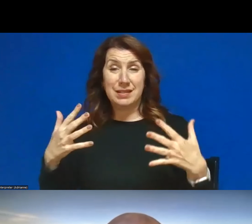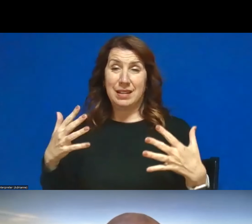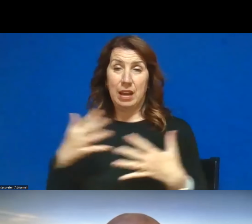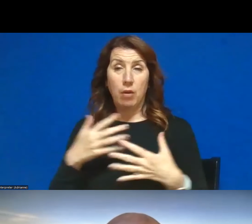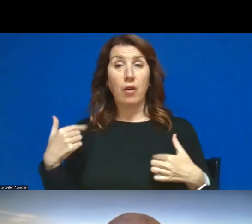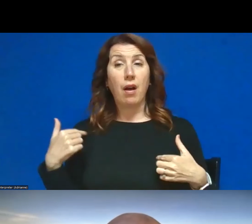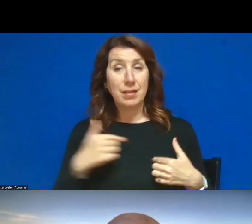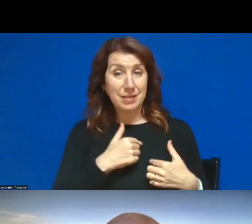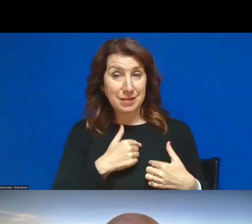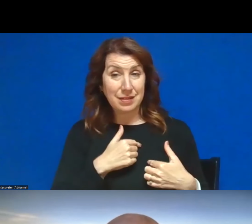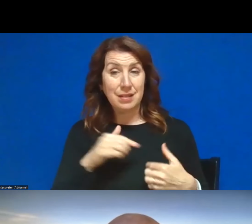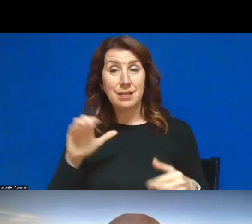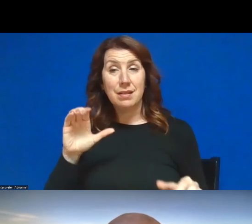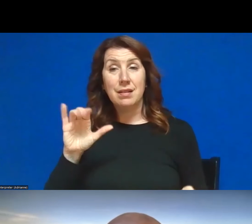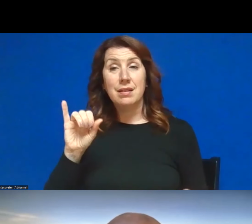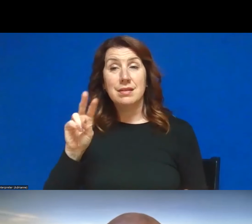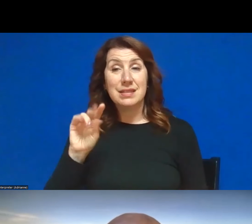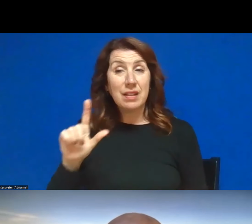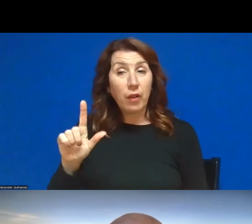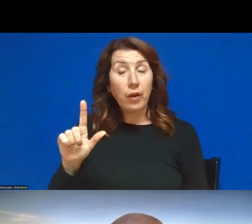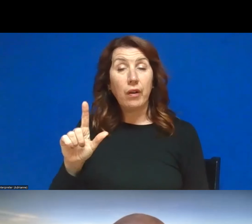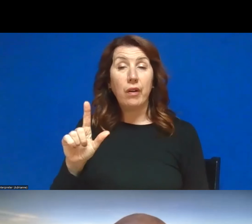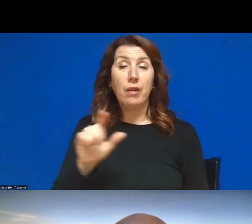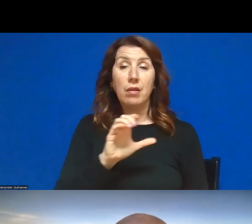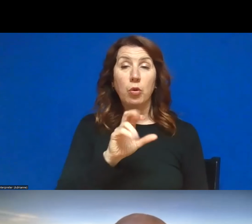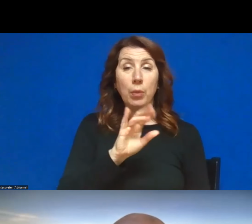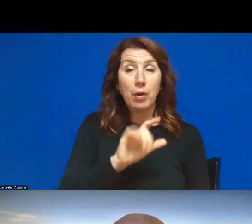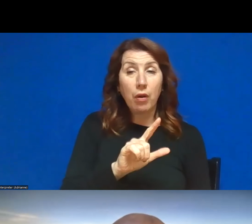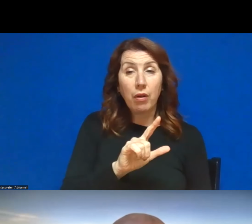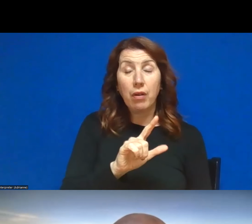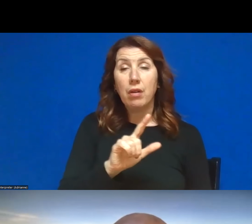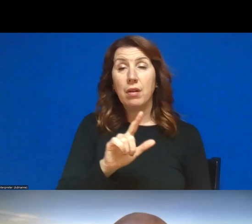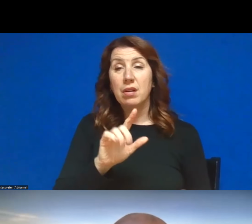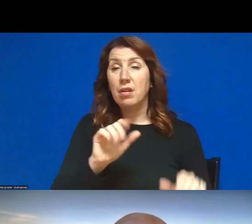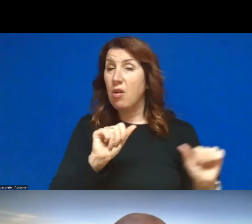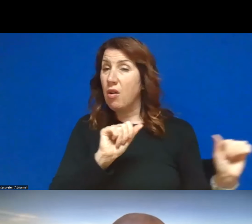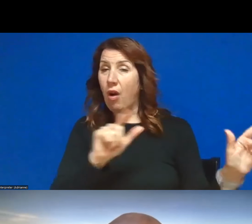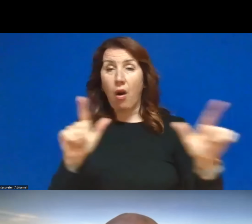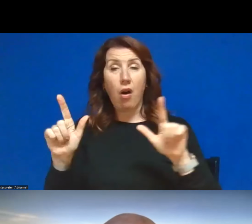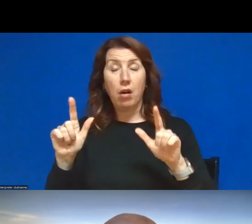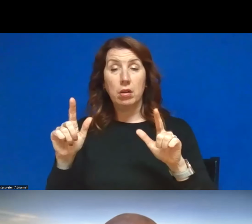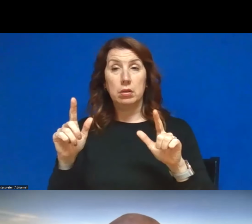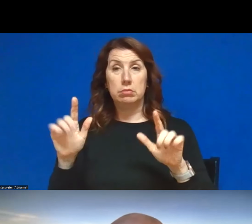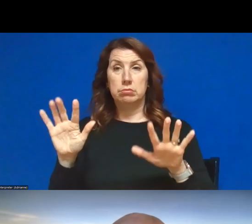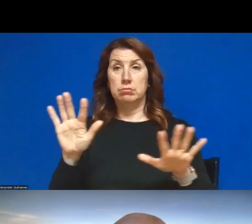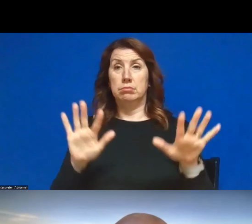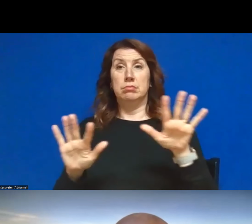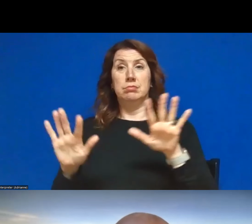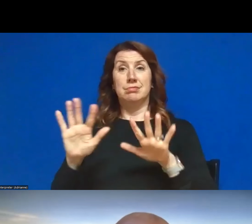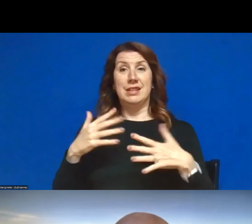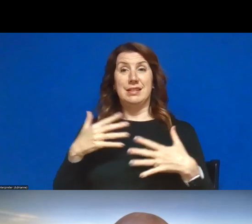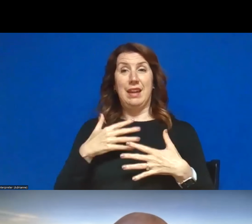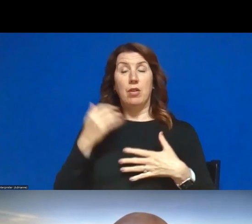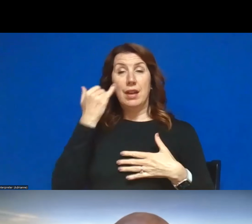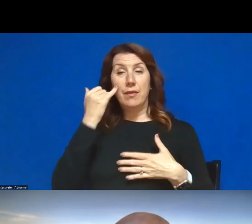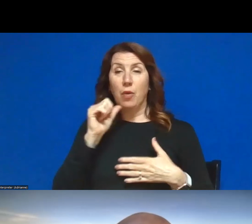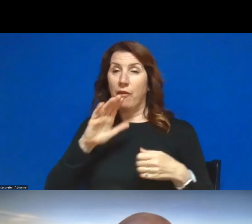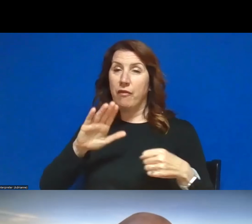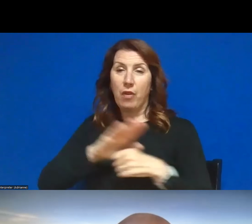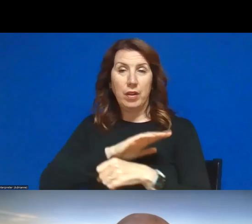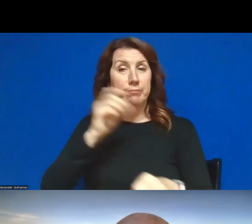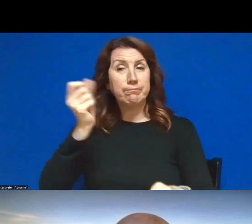us, whether it's a civil court, a criminal court. All courts can be very intimidating if you don't fully